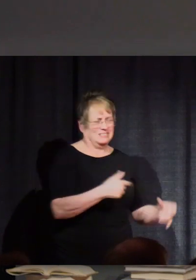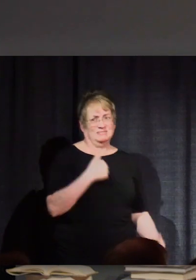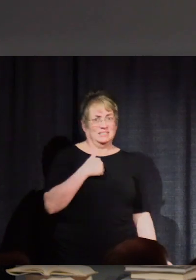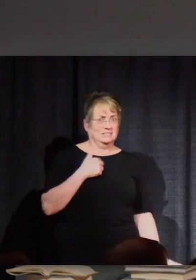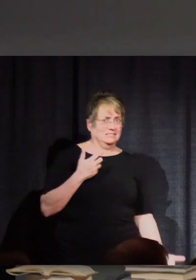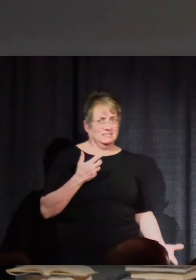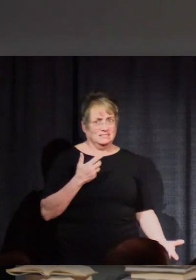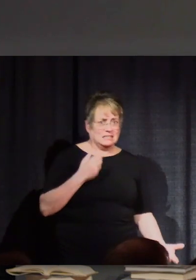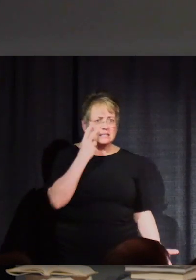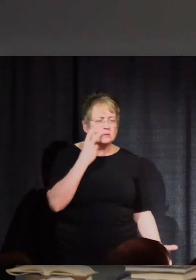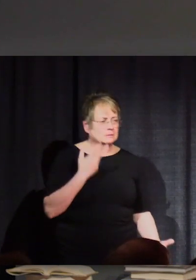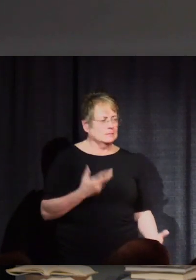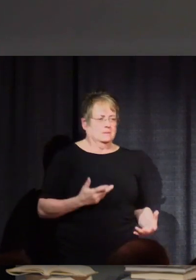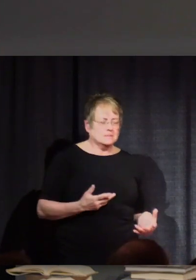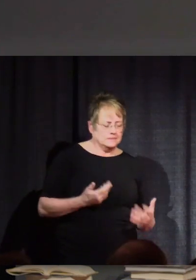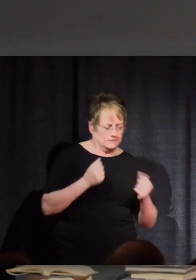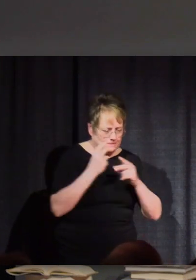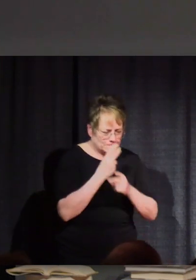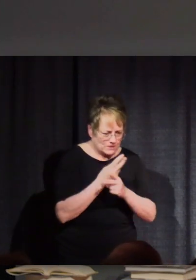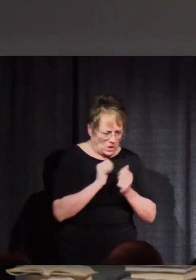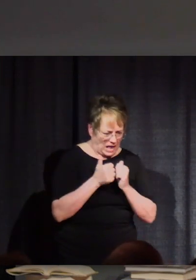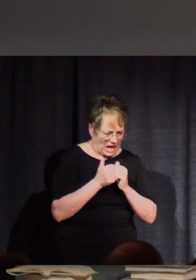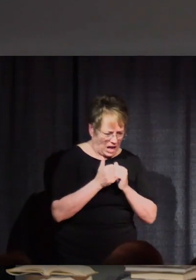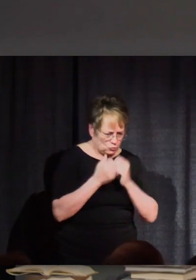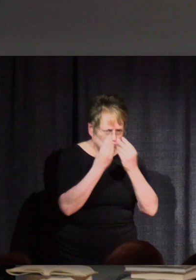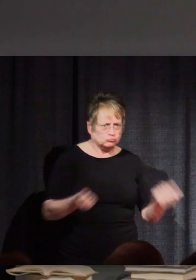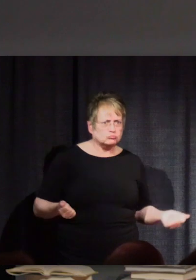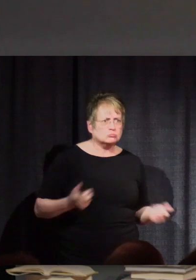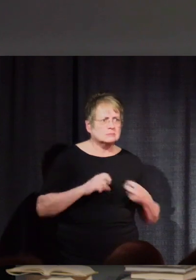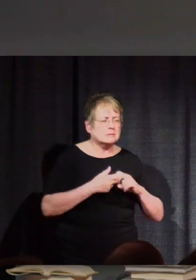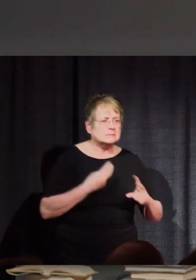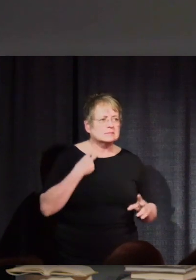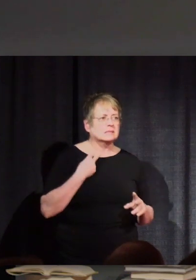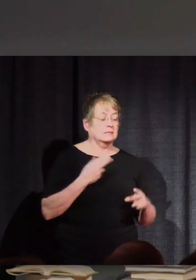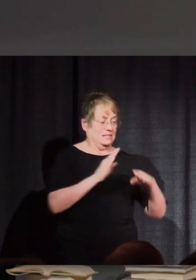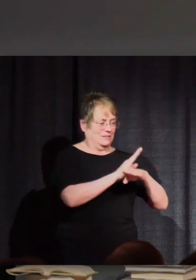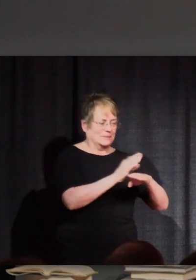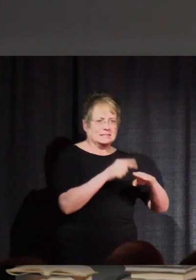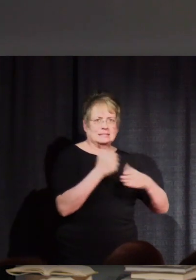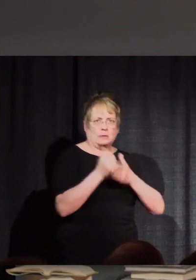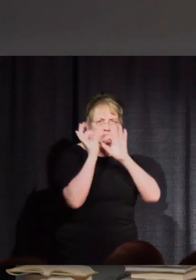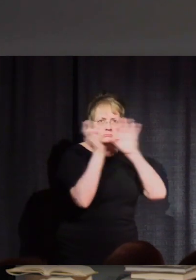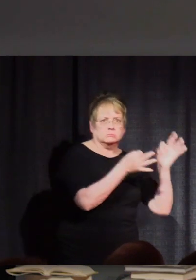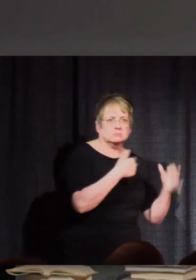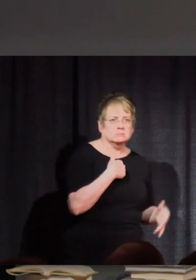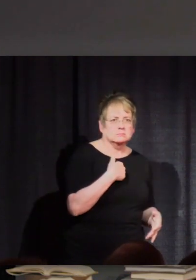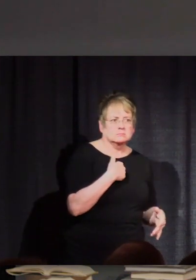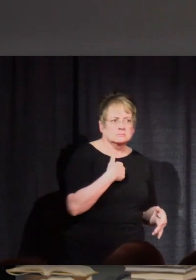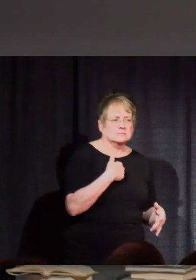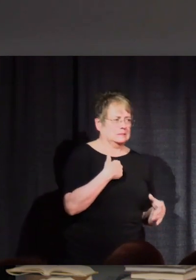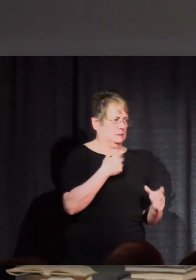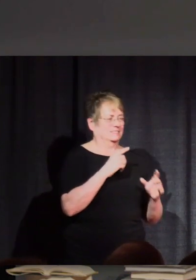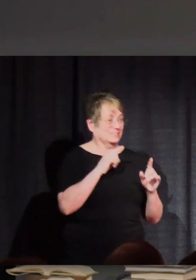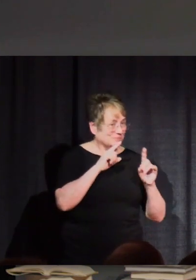Again, I was determined to work my way out of this. I used the business as a distraction as I seeked